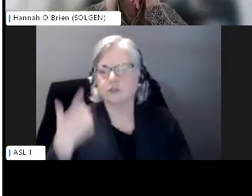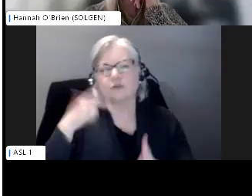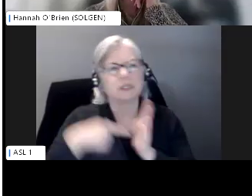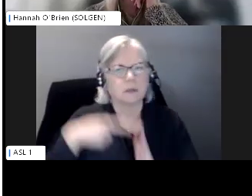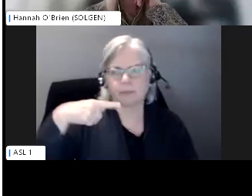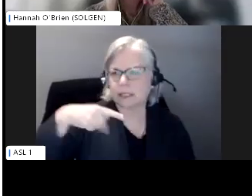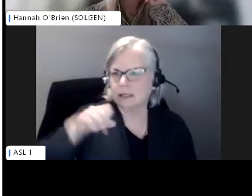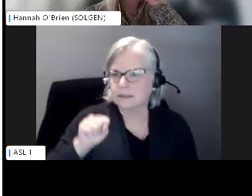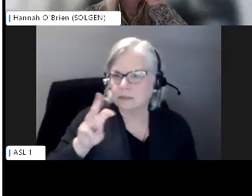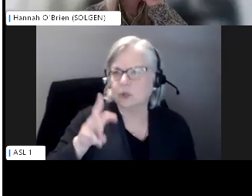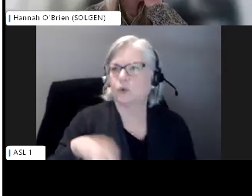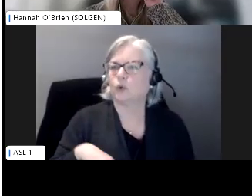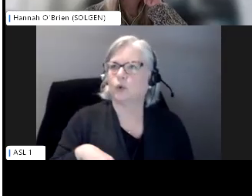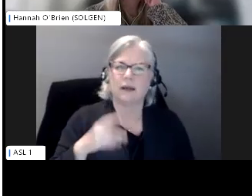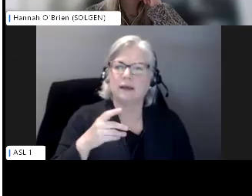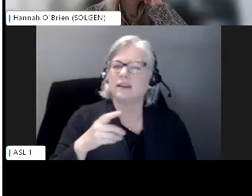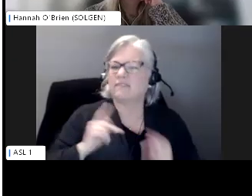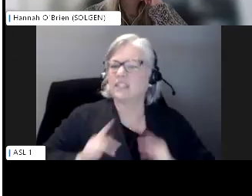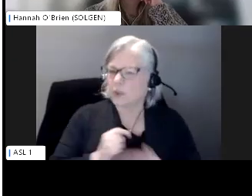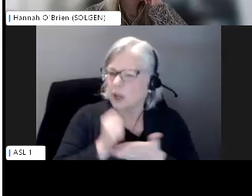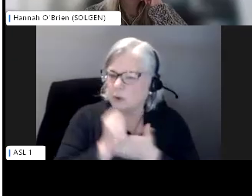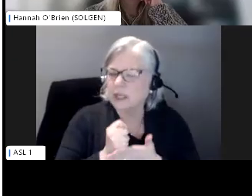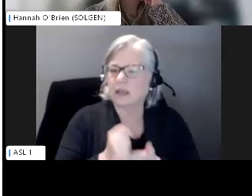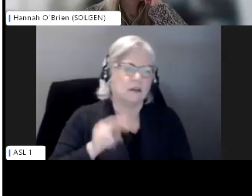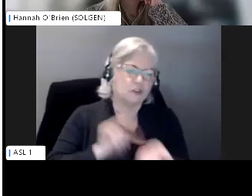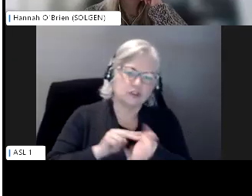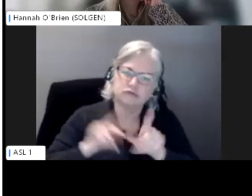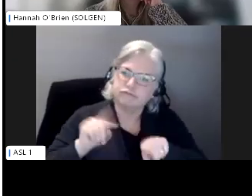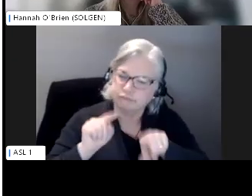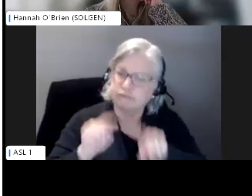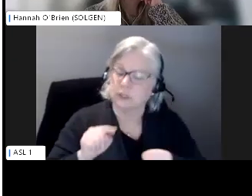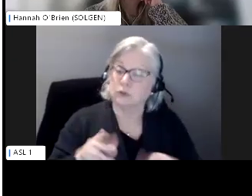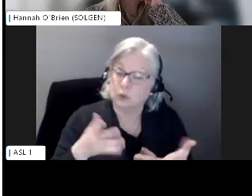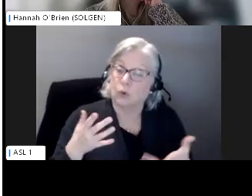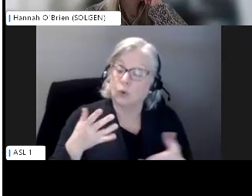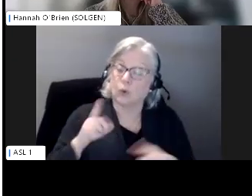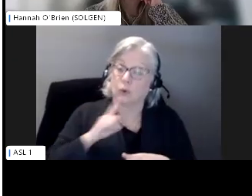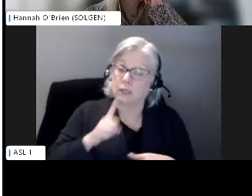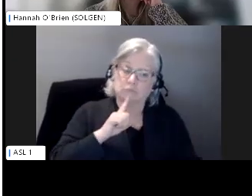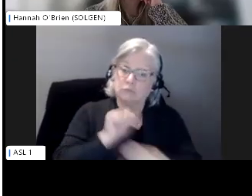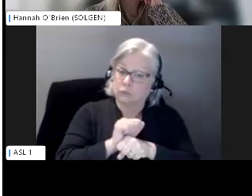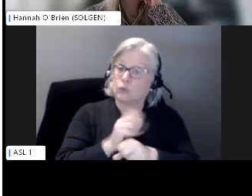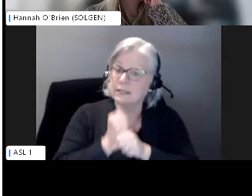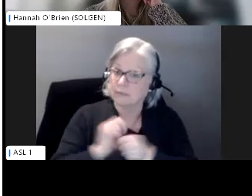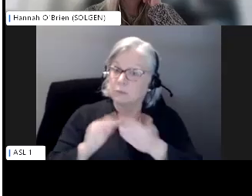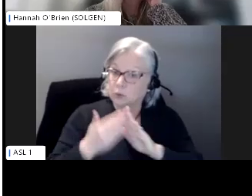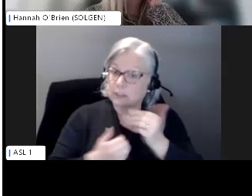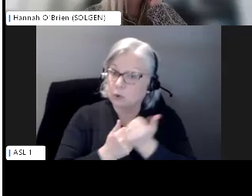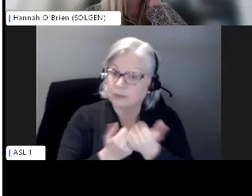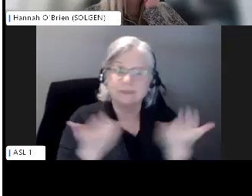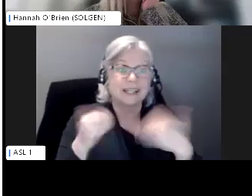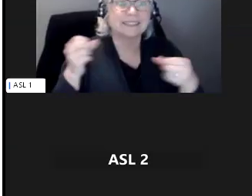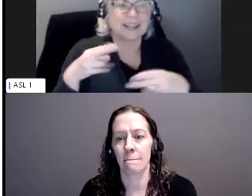PSWs, physiotherapy, and nursing. So they were receiving support from the community. Next slide. Thanks,